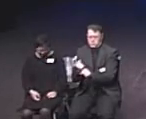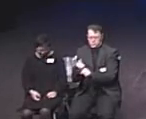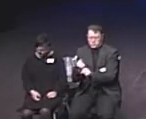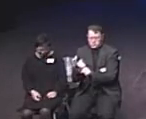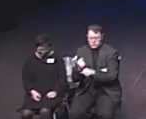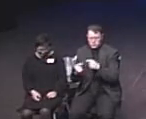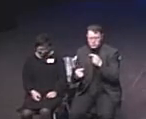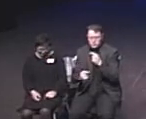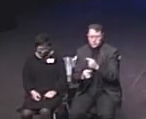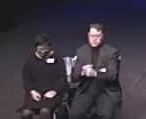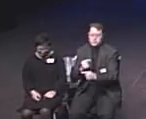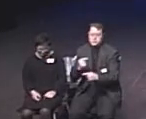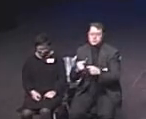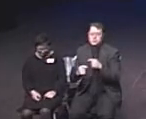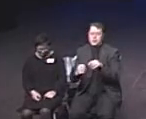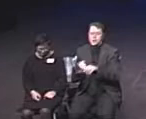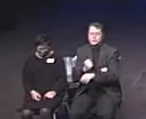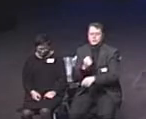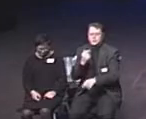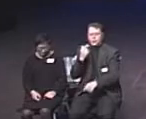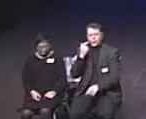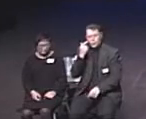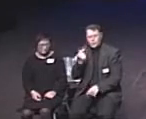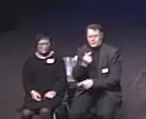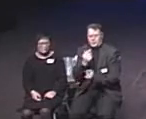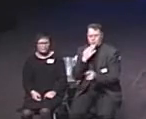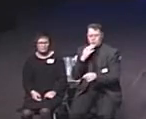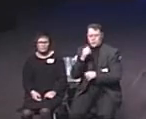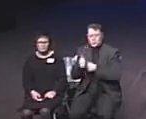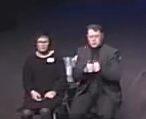to achieve confidence with those who took part